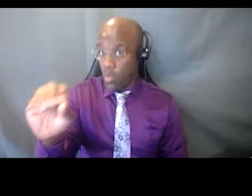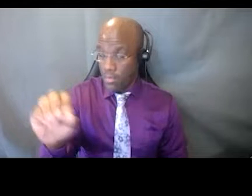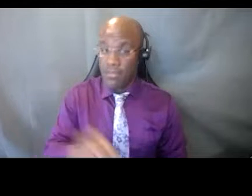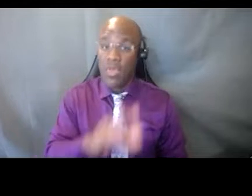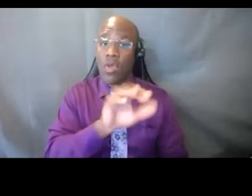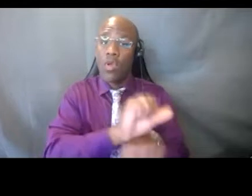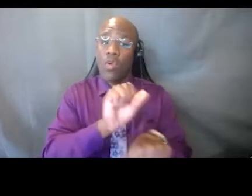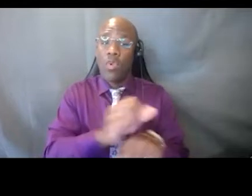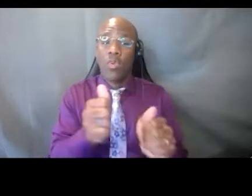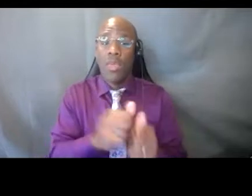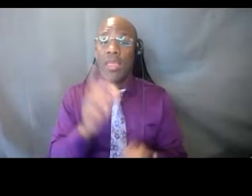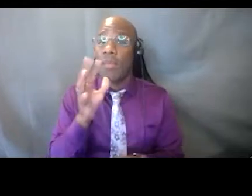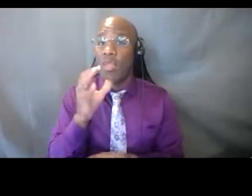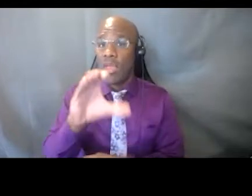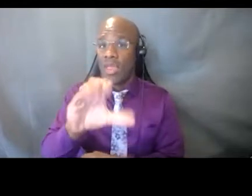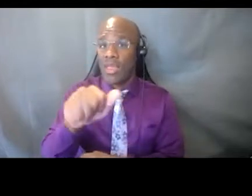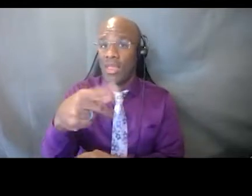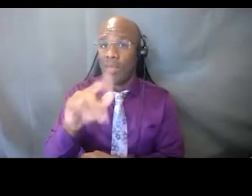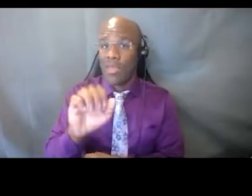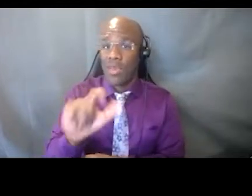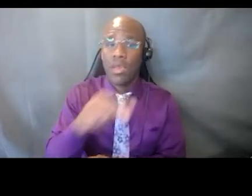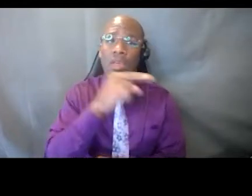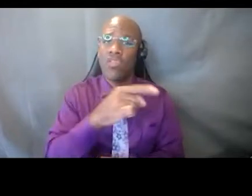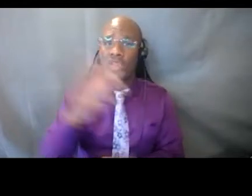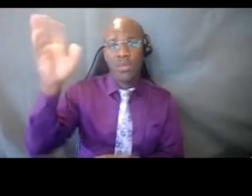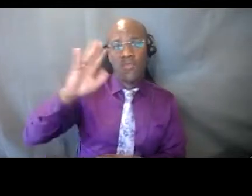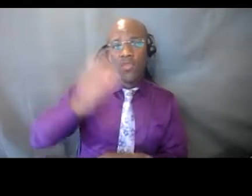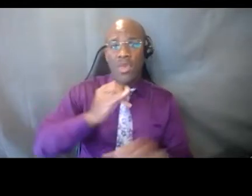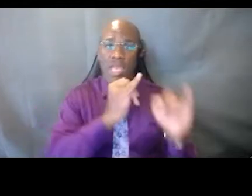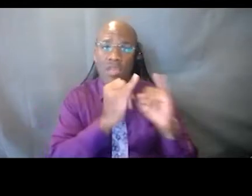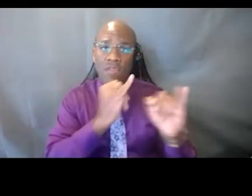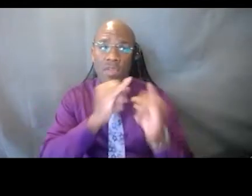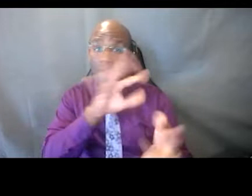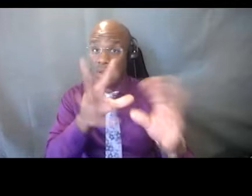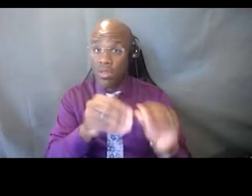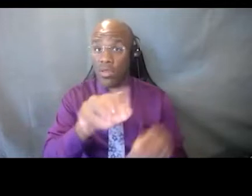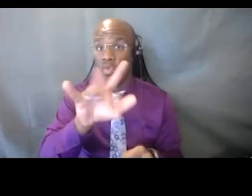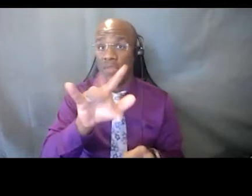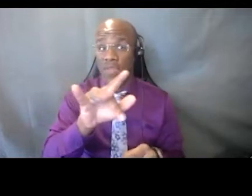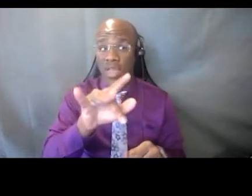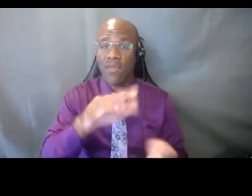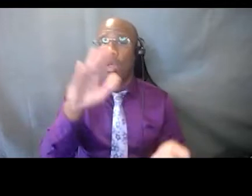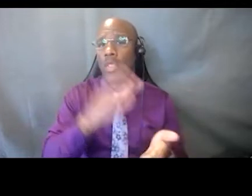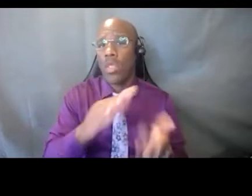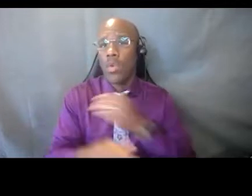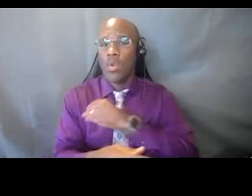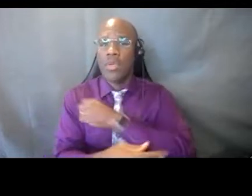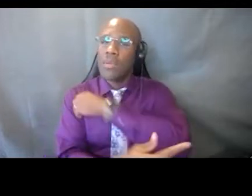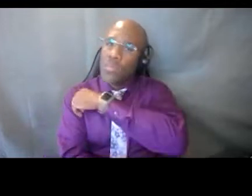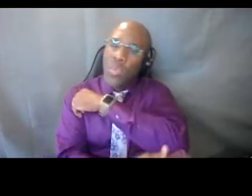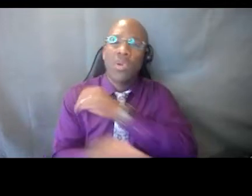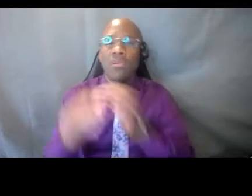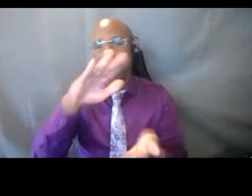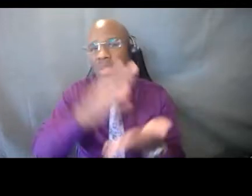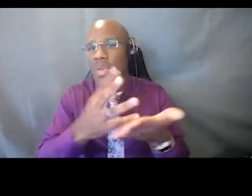that emerged during her interviews of 25 low-income monolingual Mexican-American mothers as they use